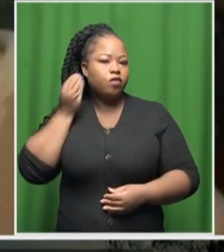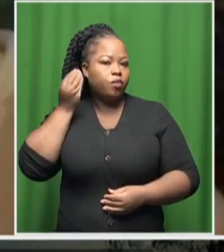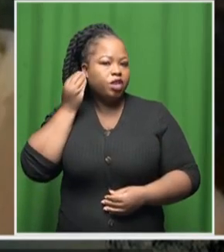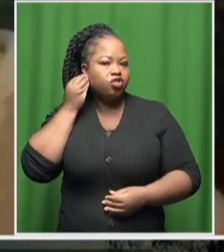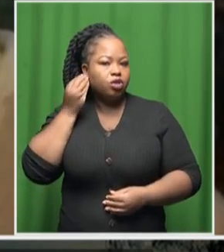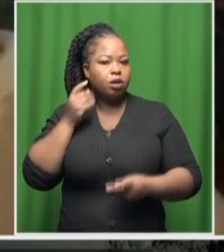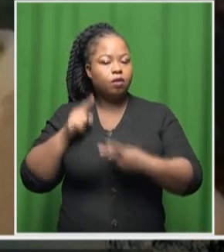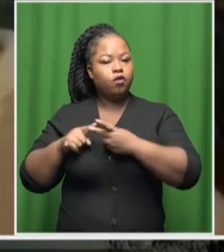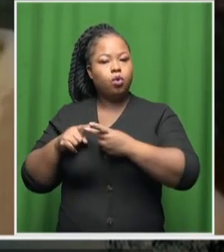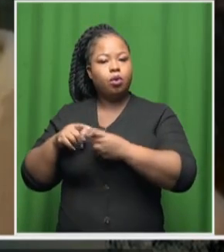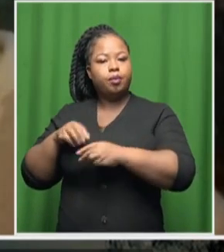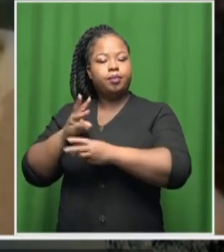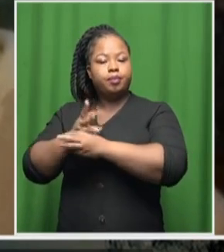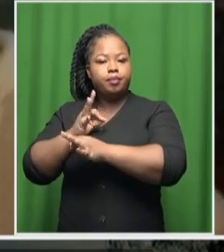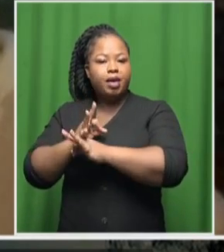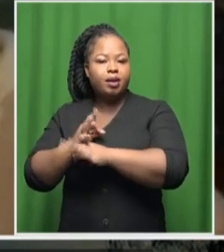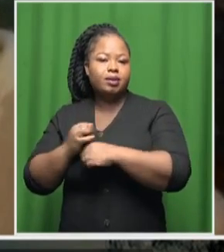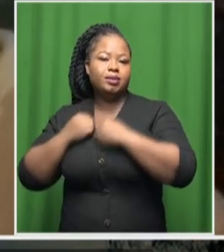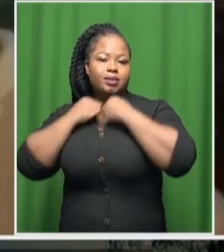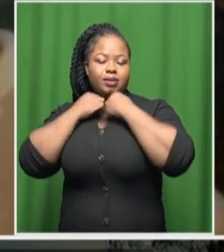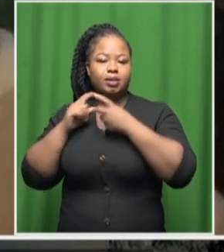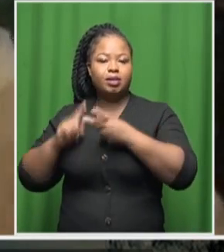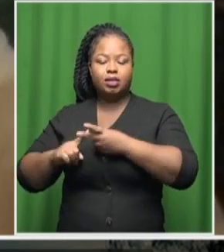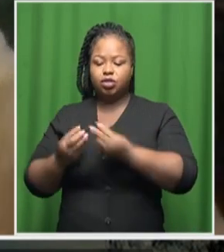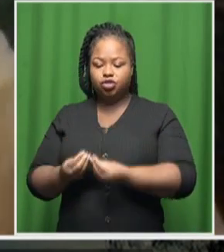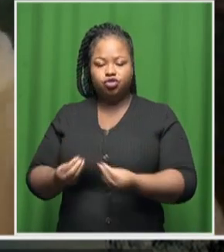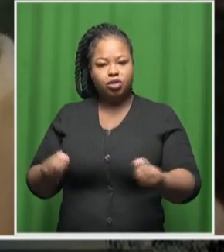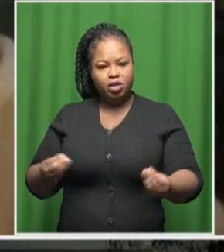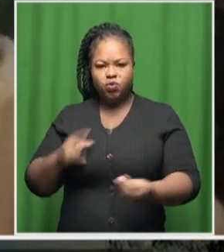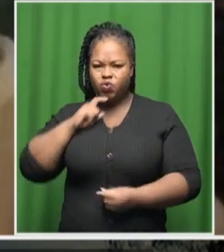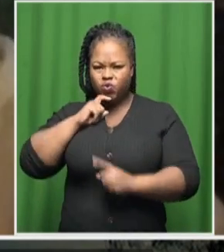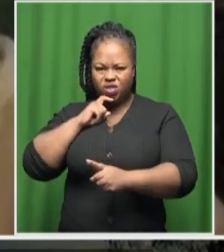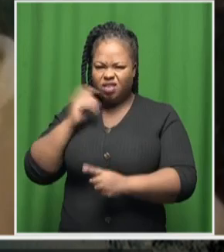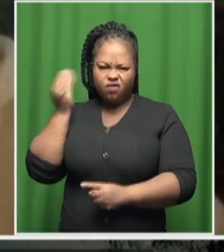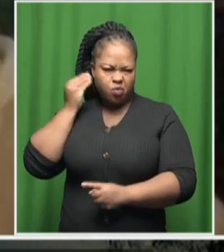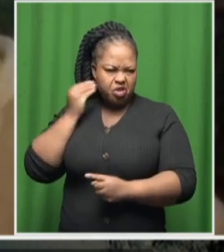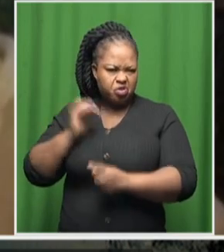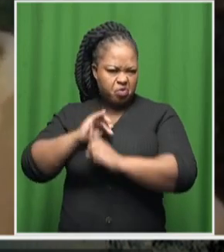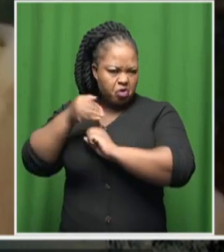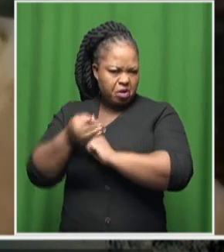of parents, children who obviously are using PasswordKid at large?